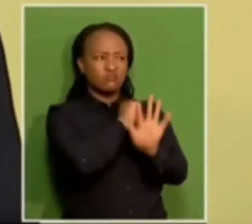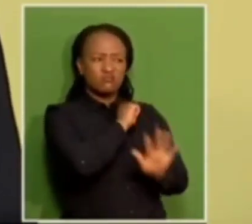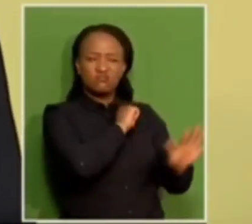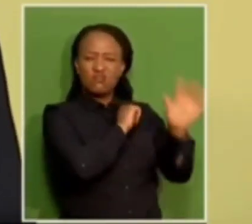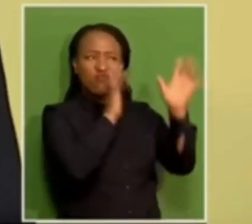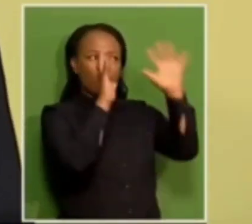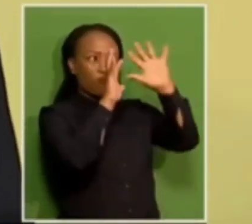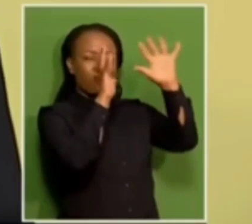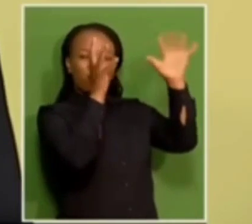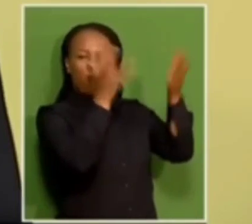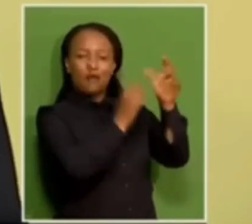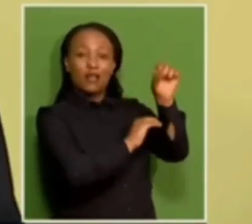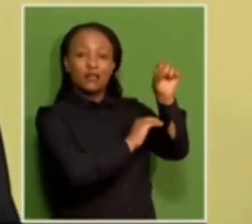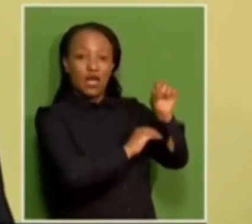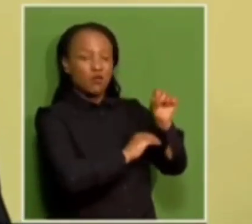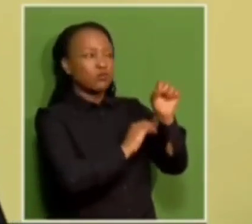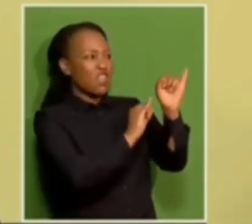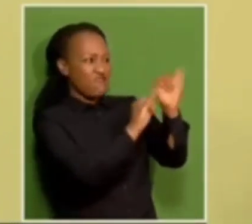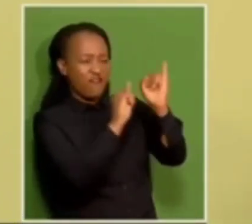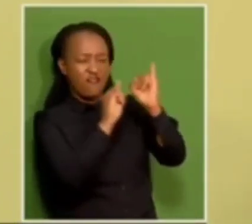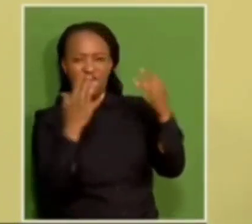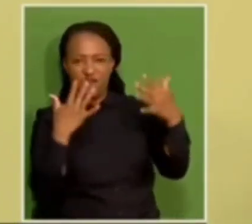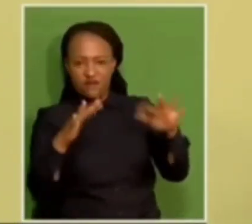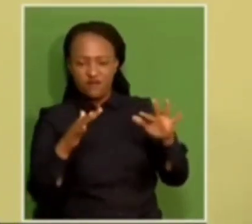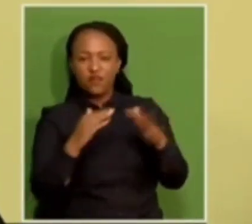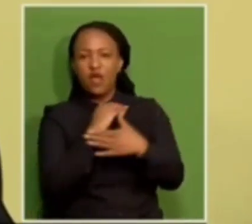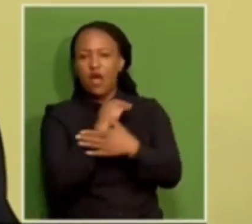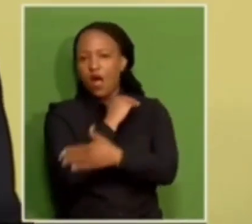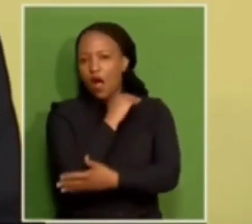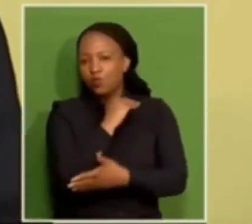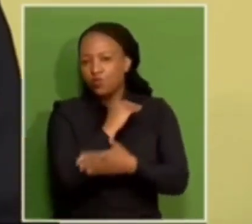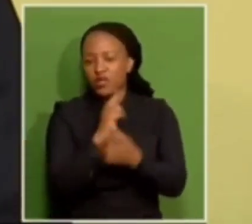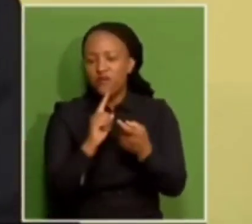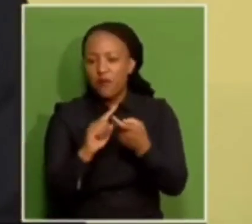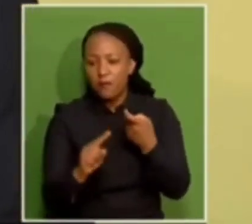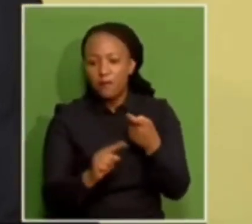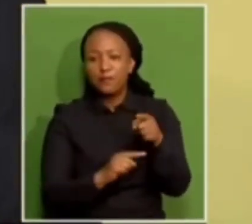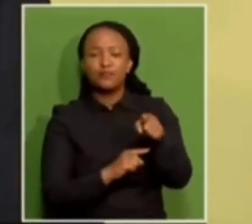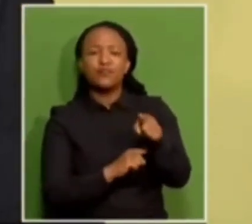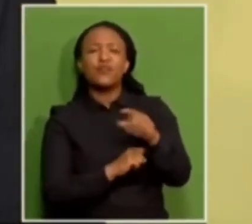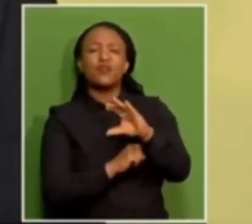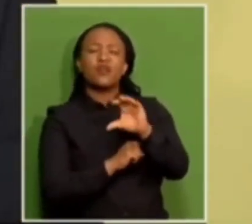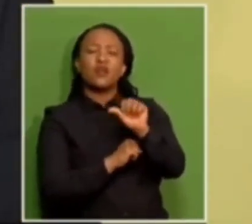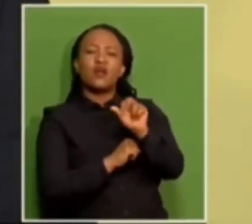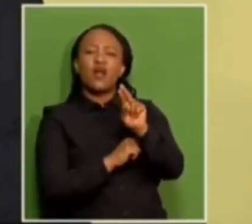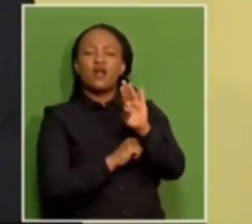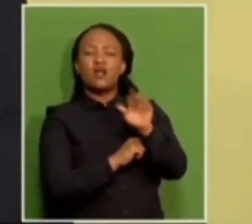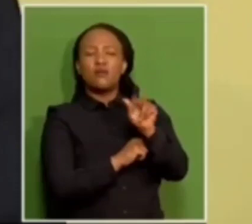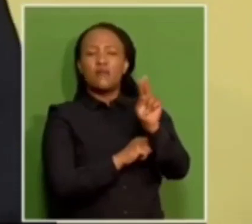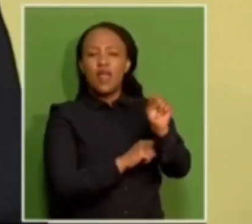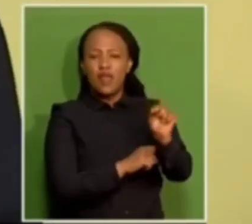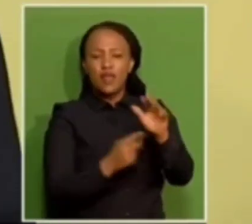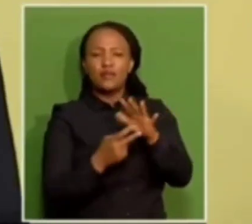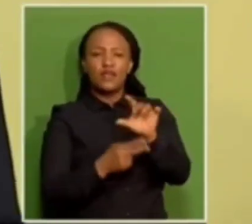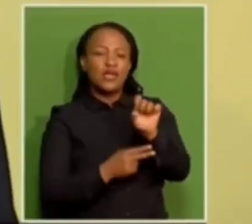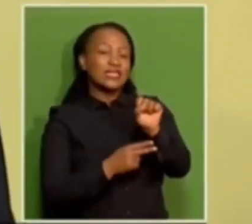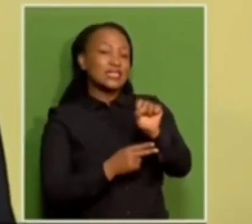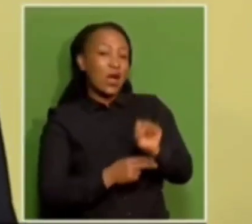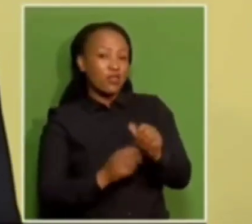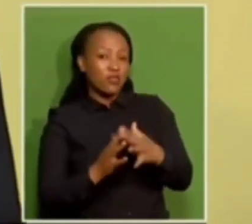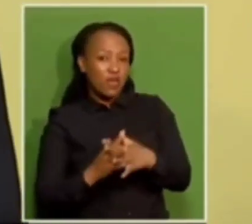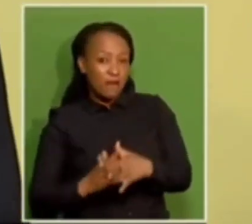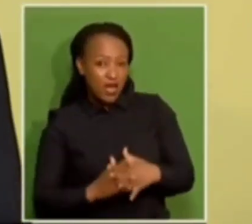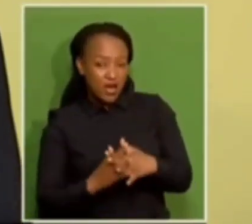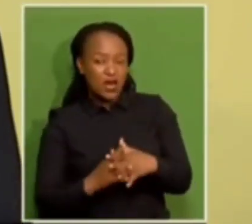of the global South whom we have invited these include countries from the Caribbean and South